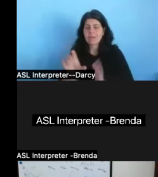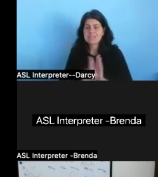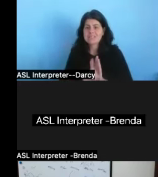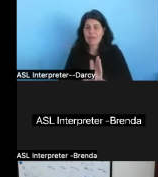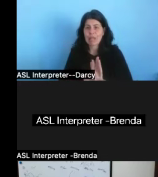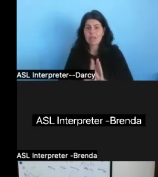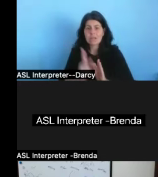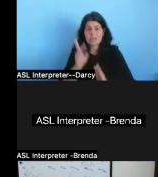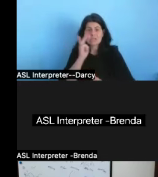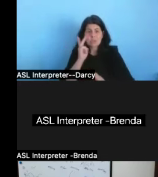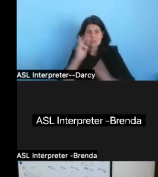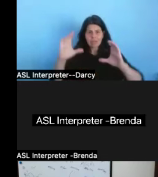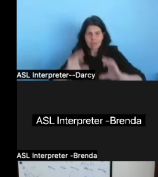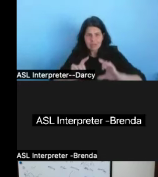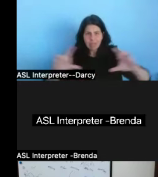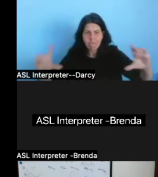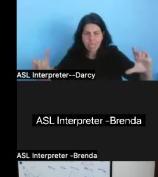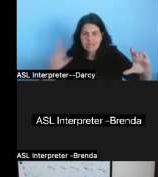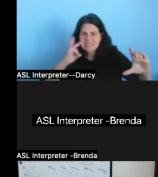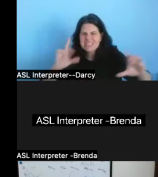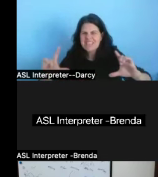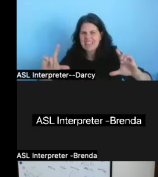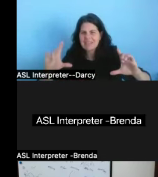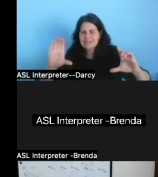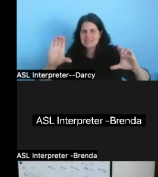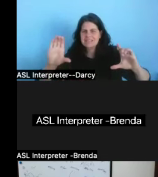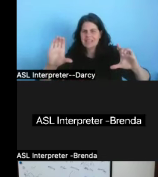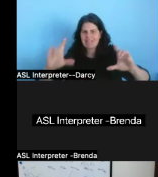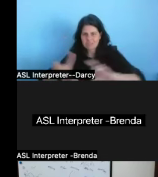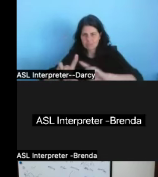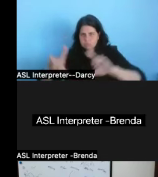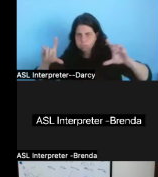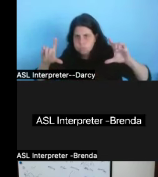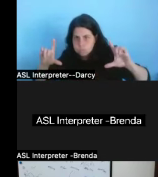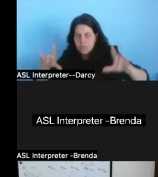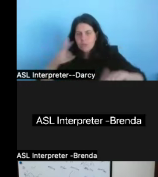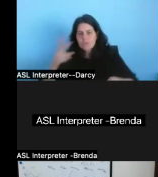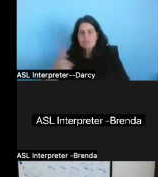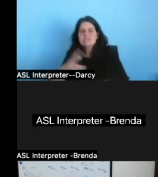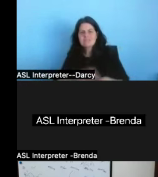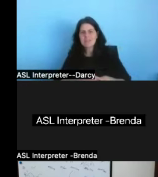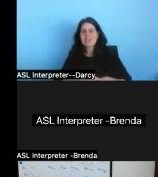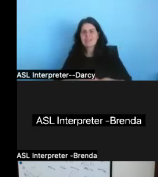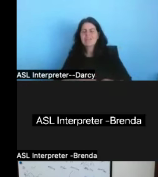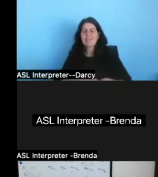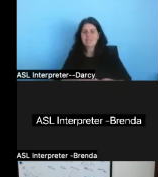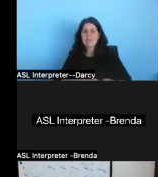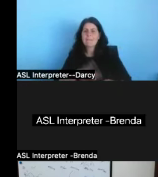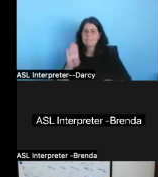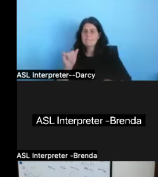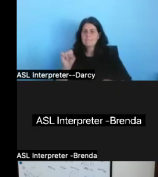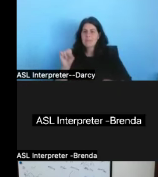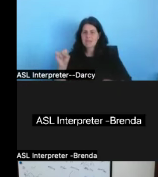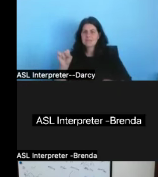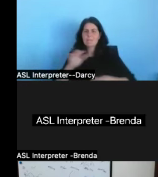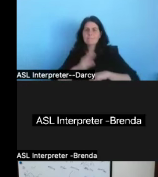is the zoom in version of that. And you see how nicely spaced and repetitive the bass beats were in this part